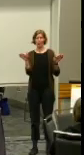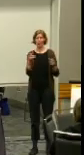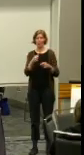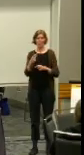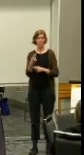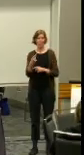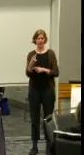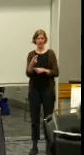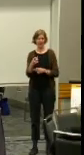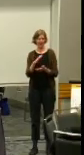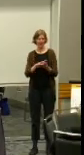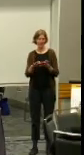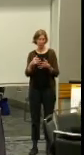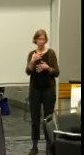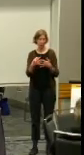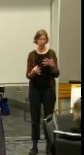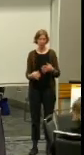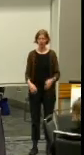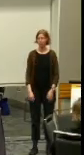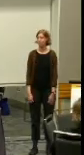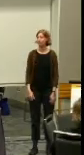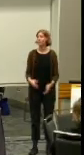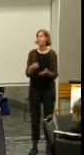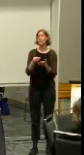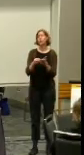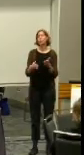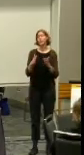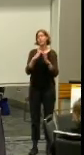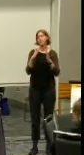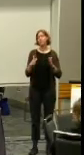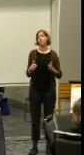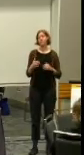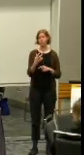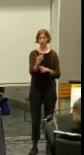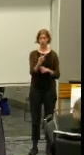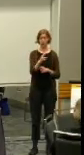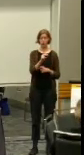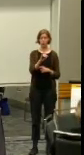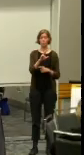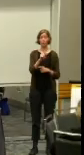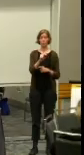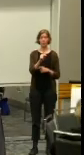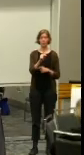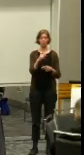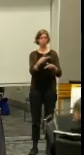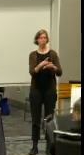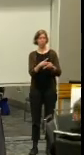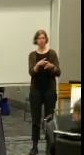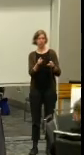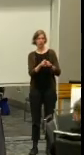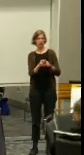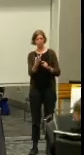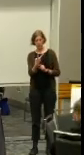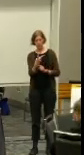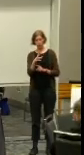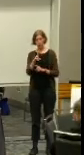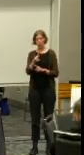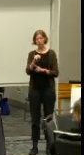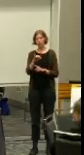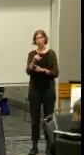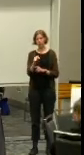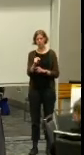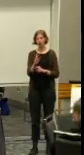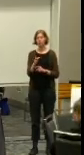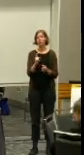Student housing, 2 units to 2 units. So this one really stays very similar. The biggest thing that we are adjusting in this is the core,